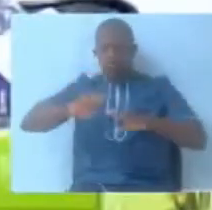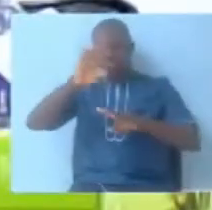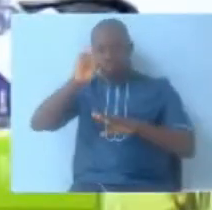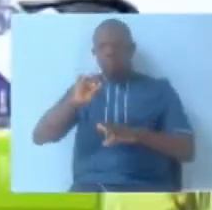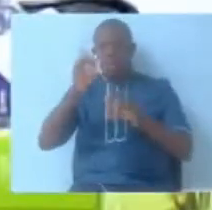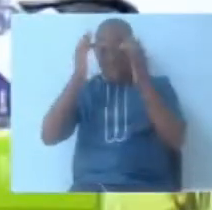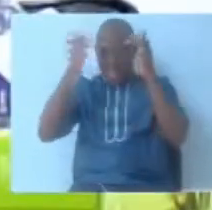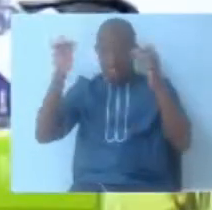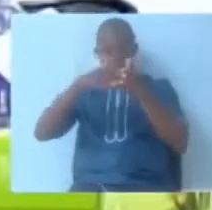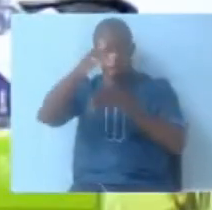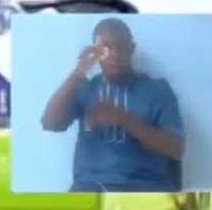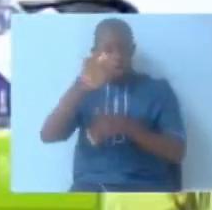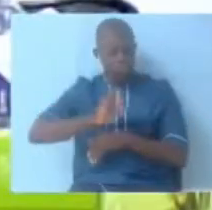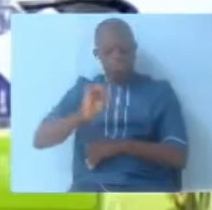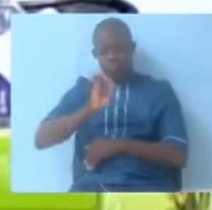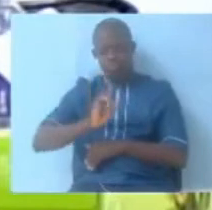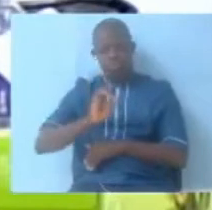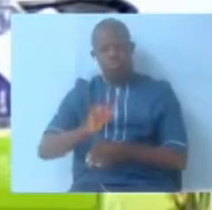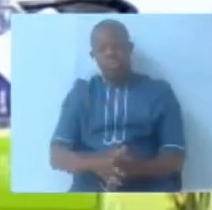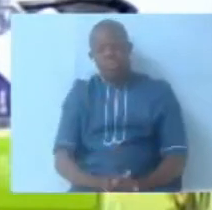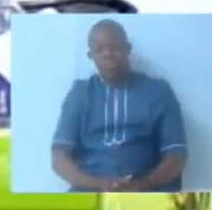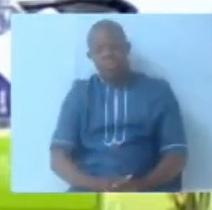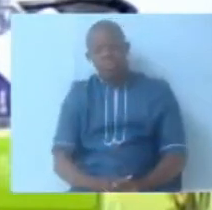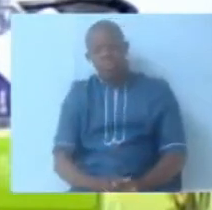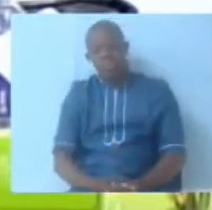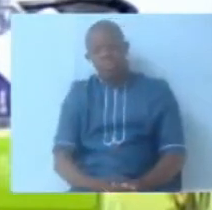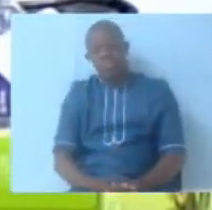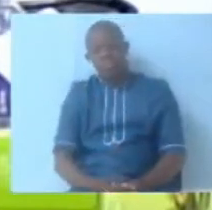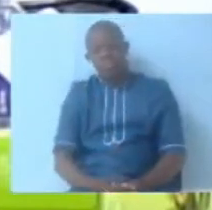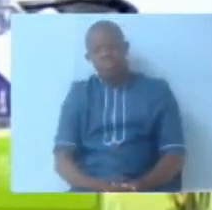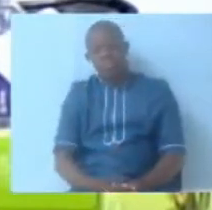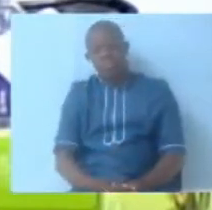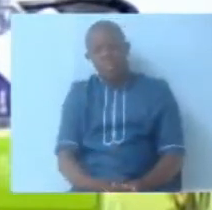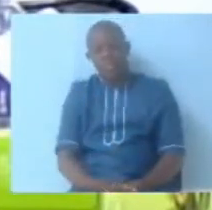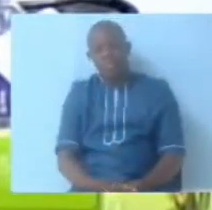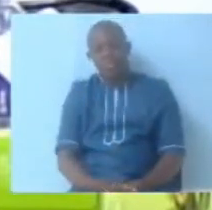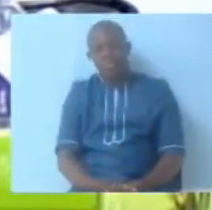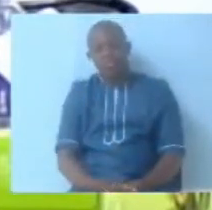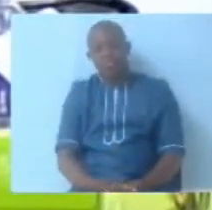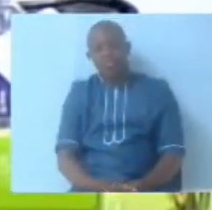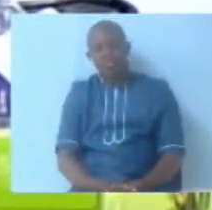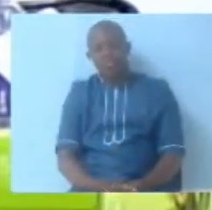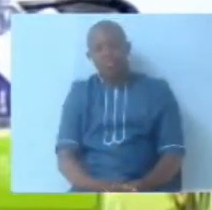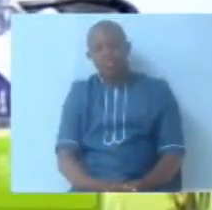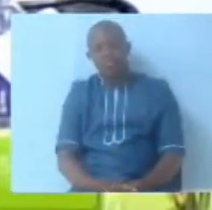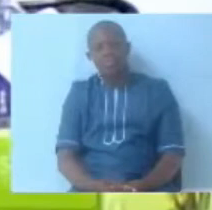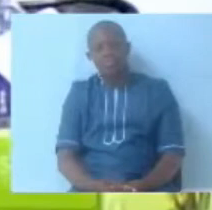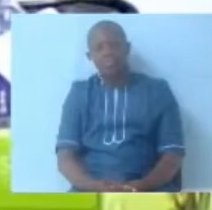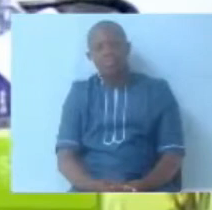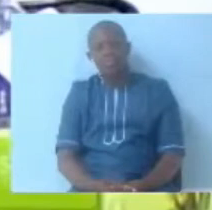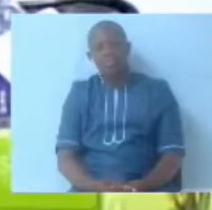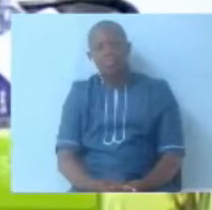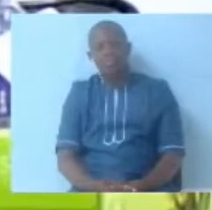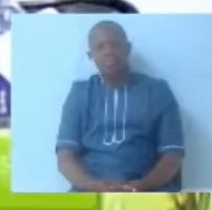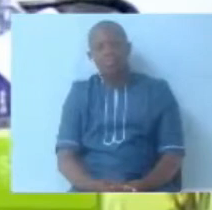bari mollemu menu la ko faramansata isita yolu fanalu londi o bunda to men ya lonko si jube o